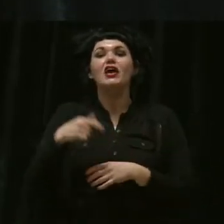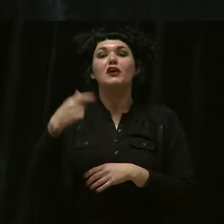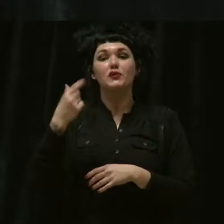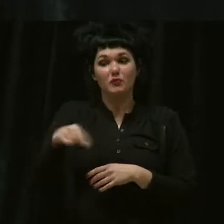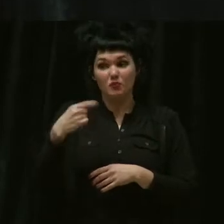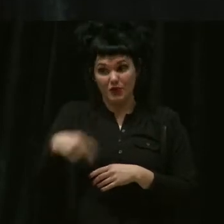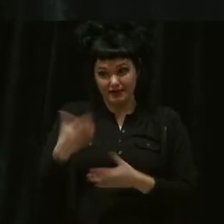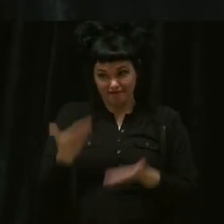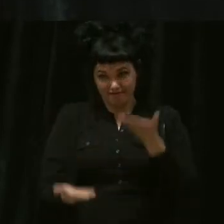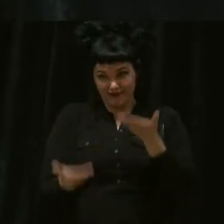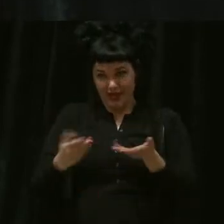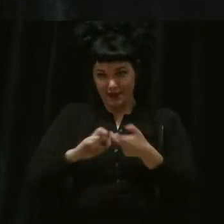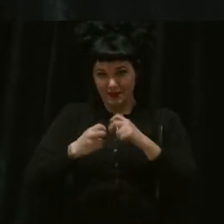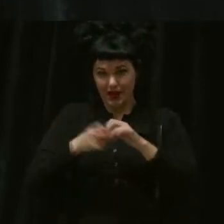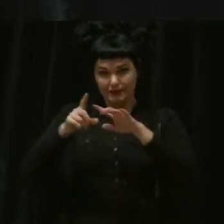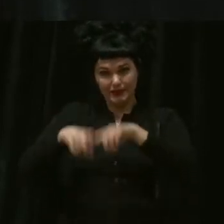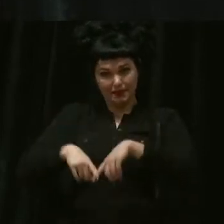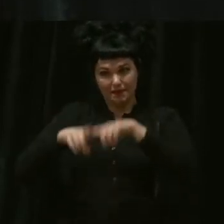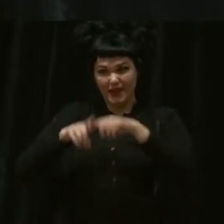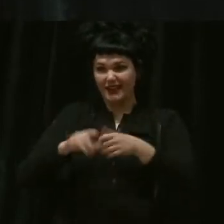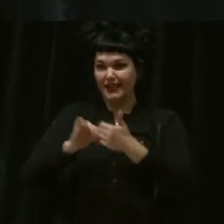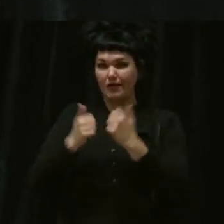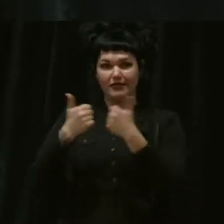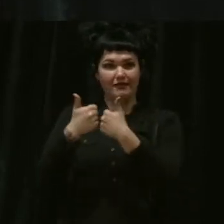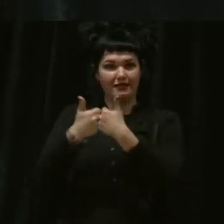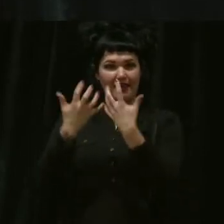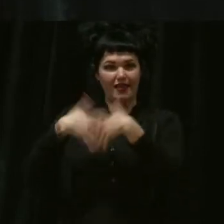too, depending on what happened that year.